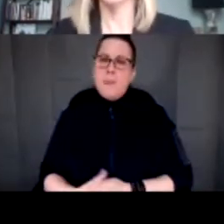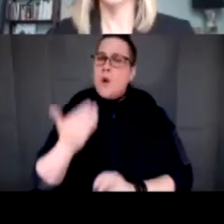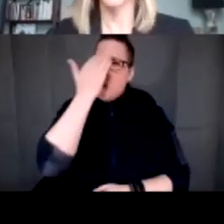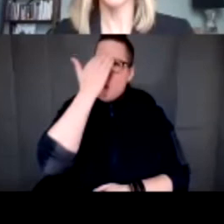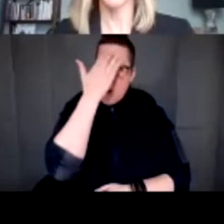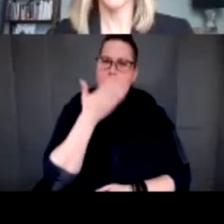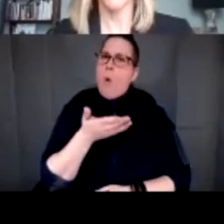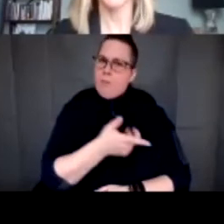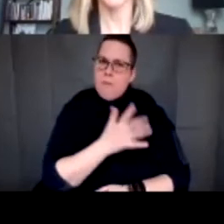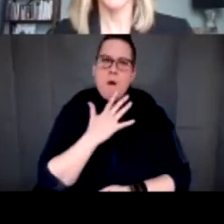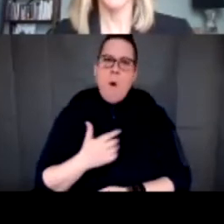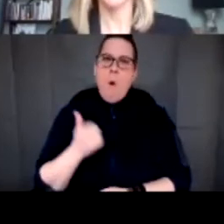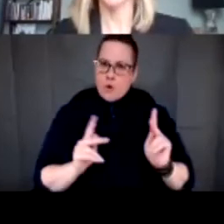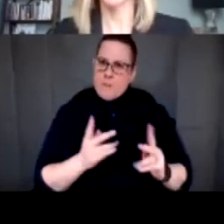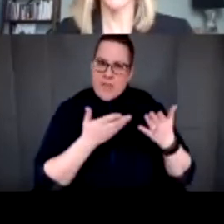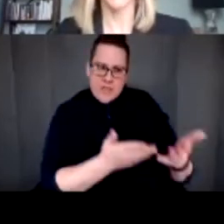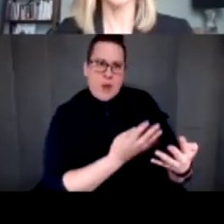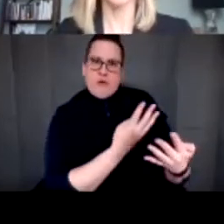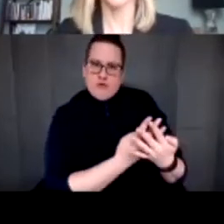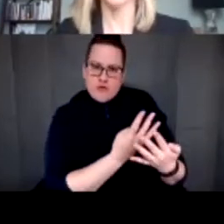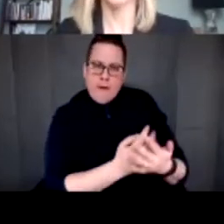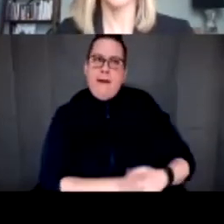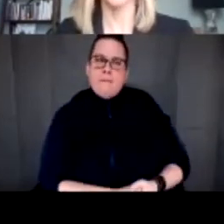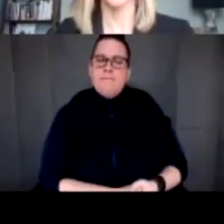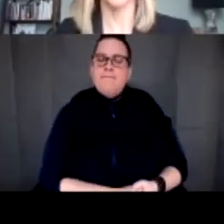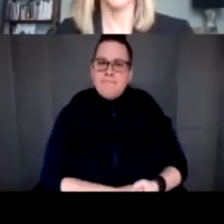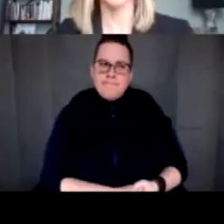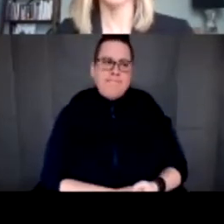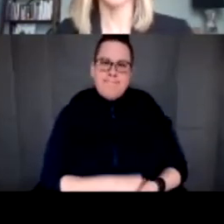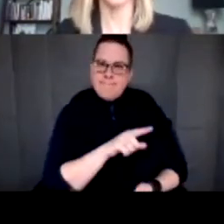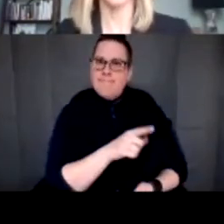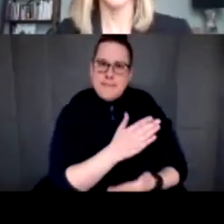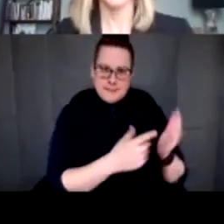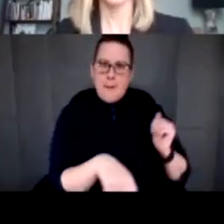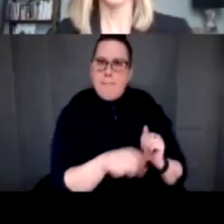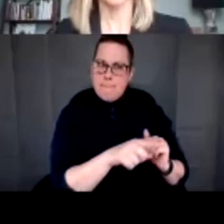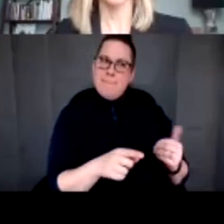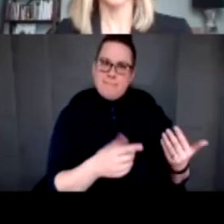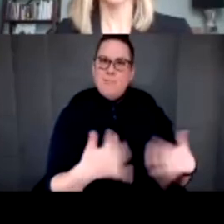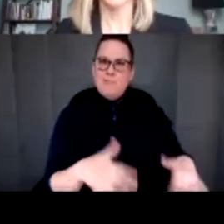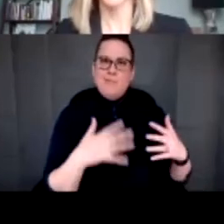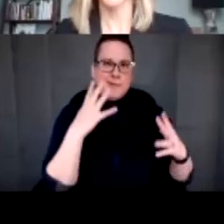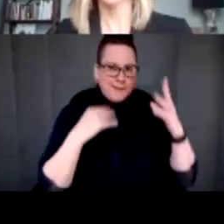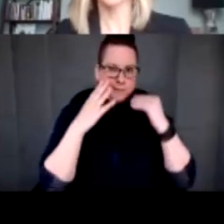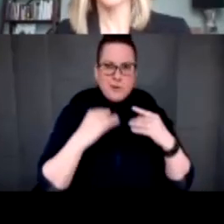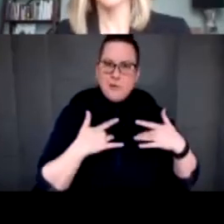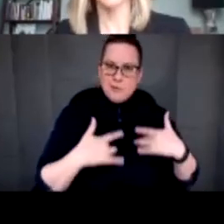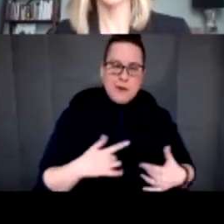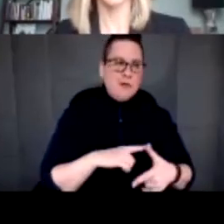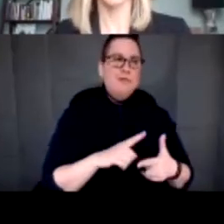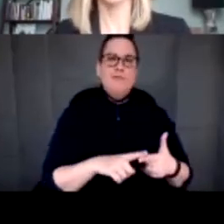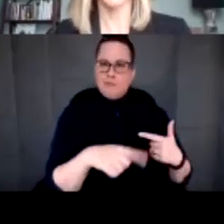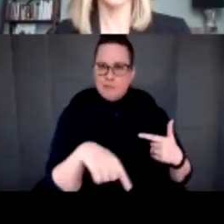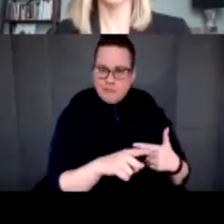older individuals are incarcerated, there's a certain proportion who are definitely experiencing depression,